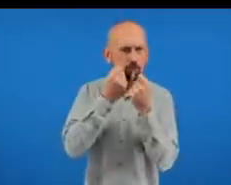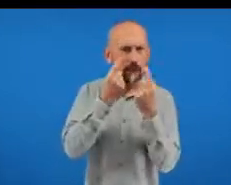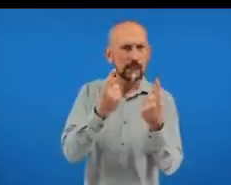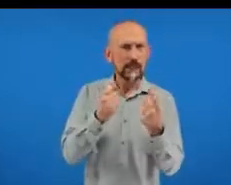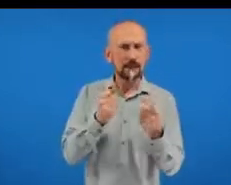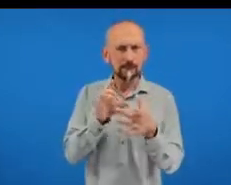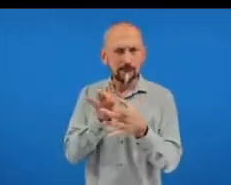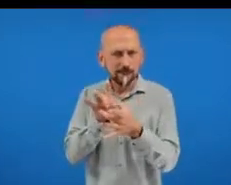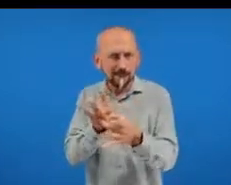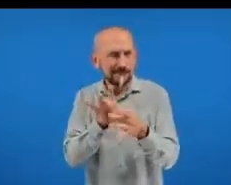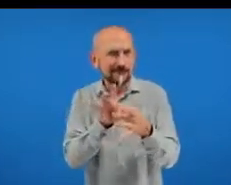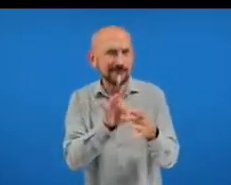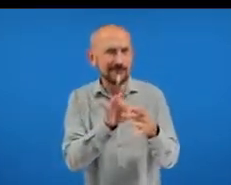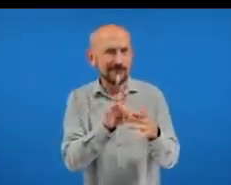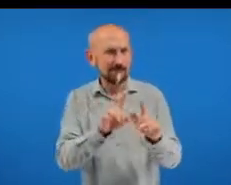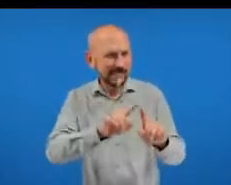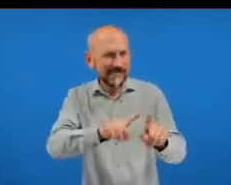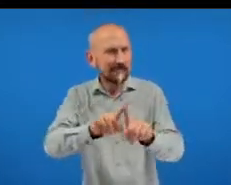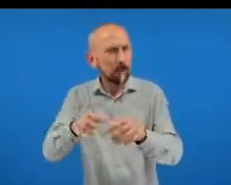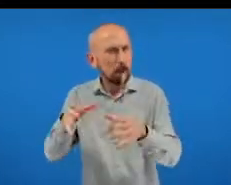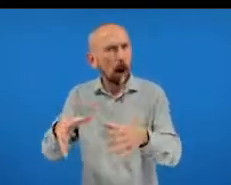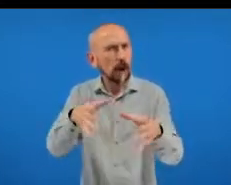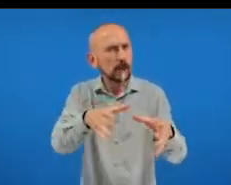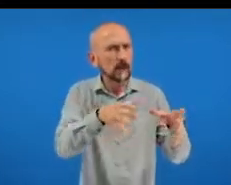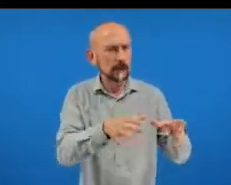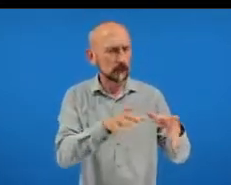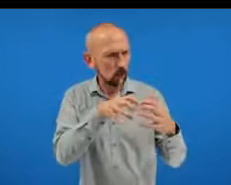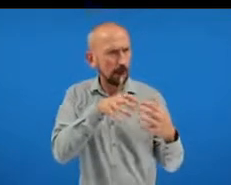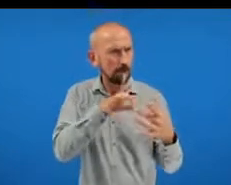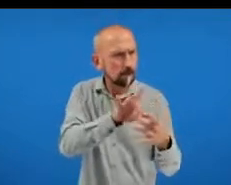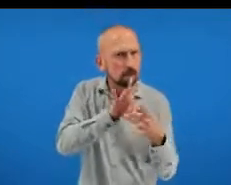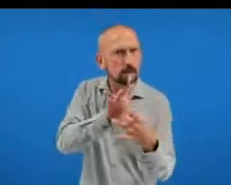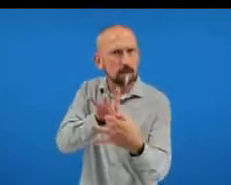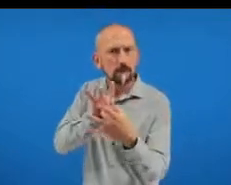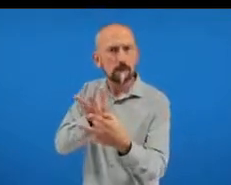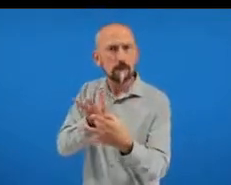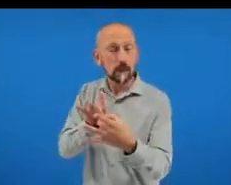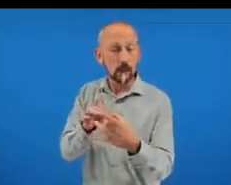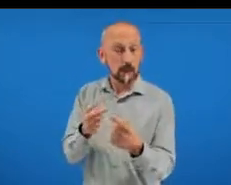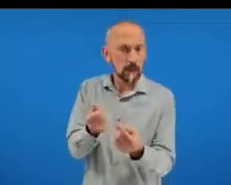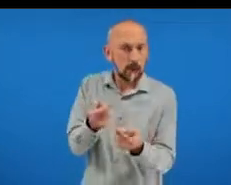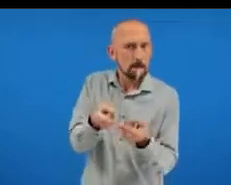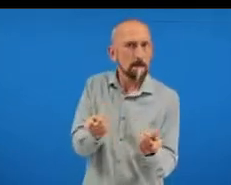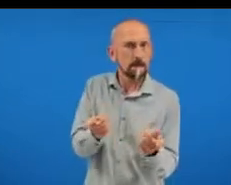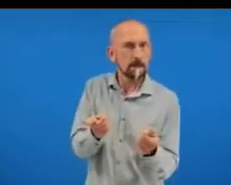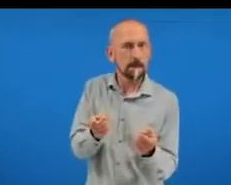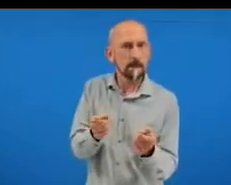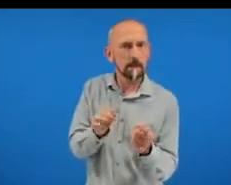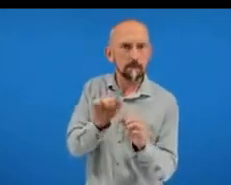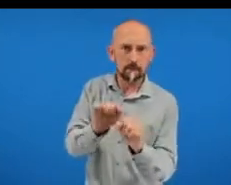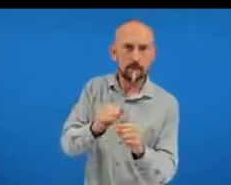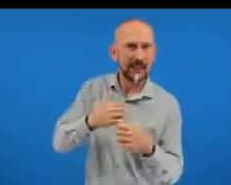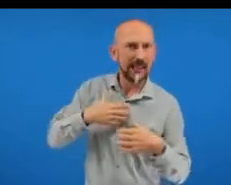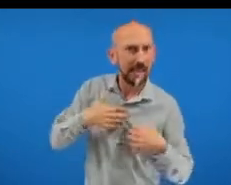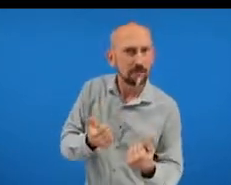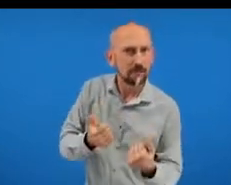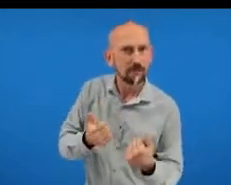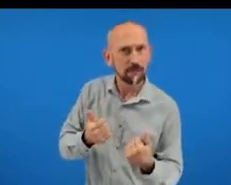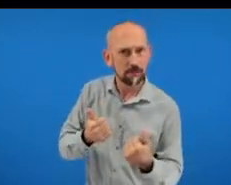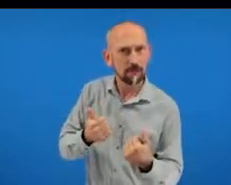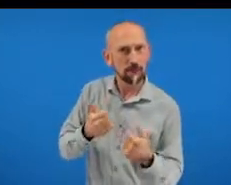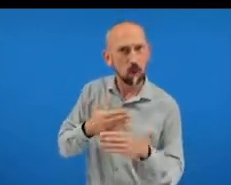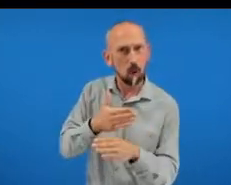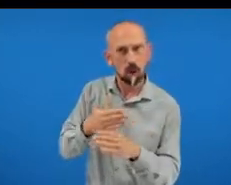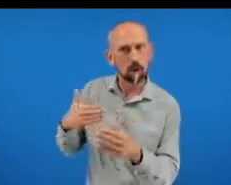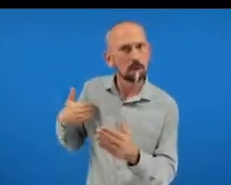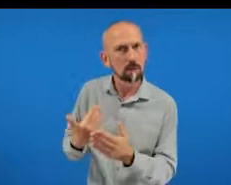right across all of the parties, and particularly those who had come from health backgrounds, were perhaps working